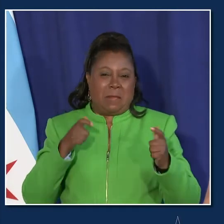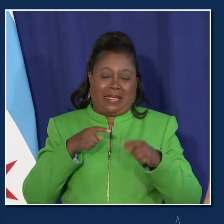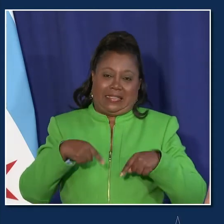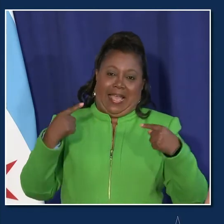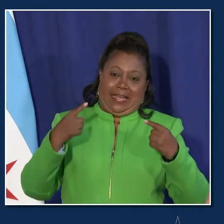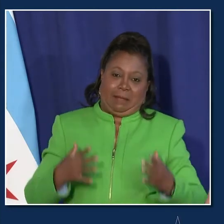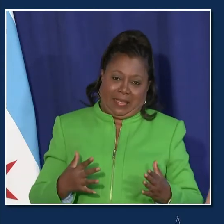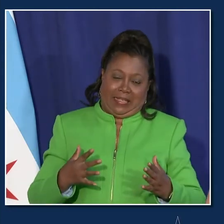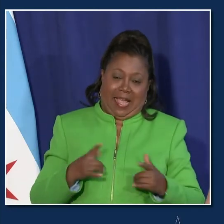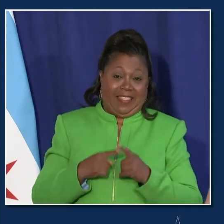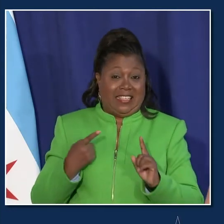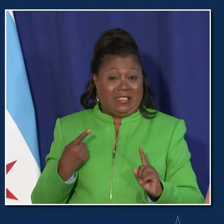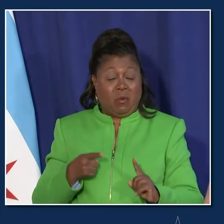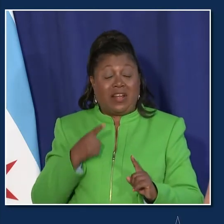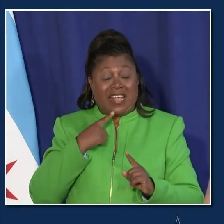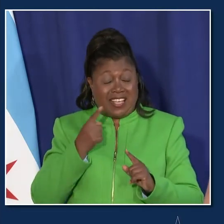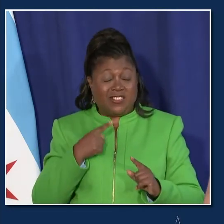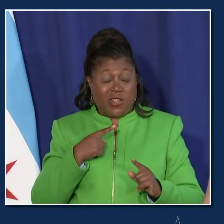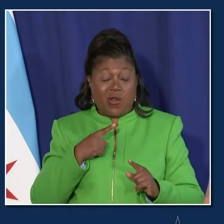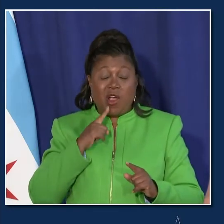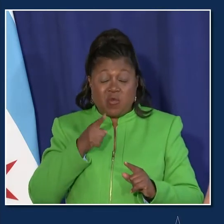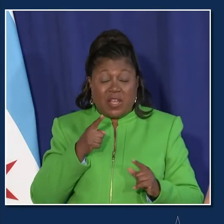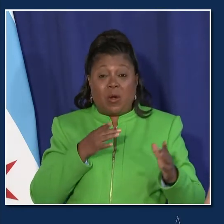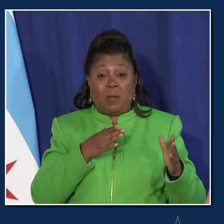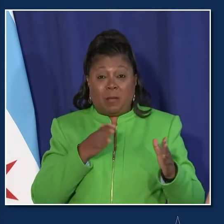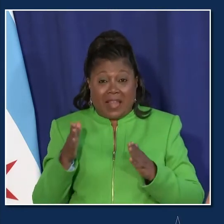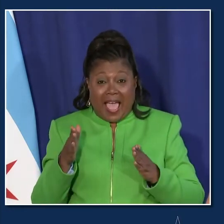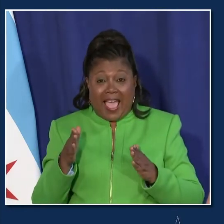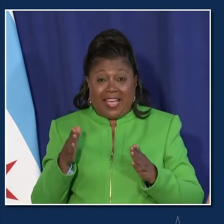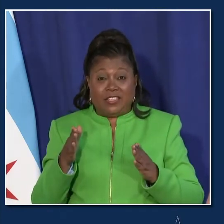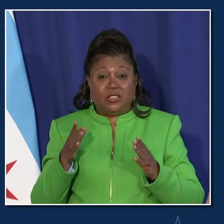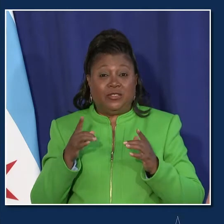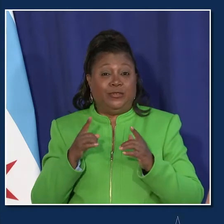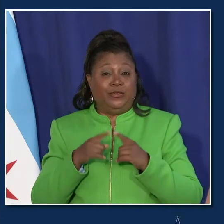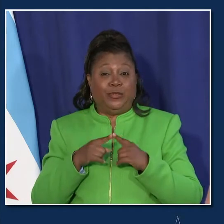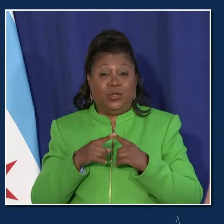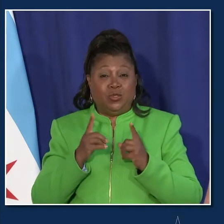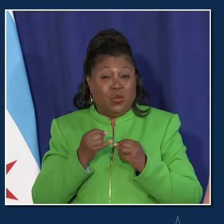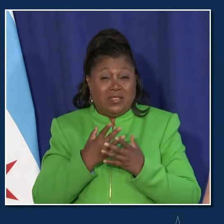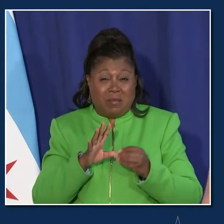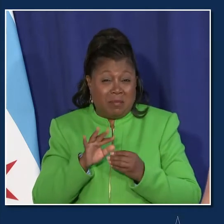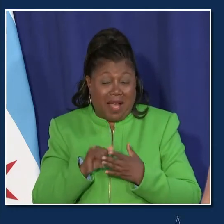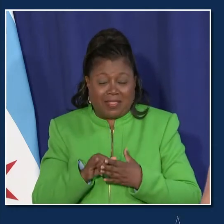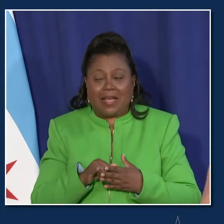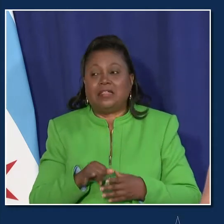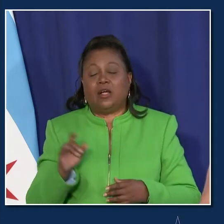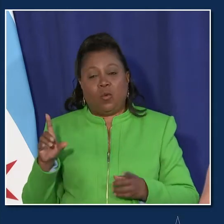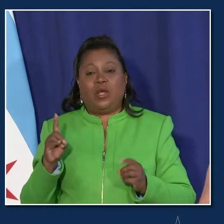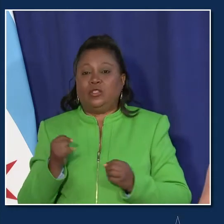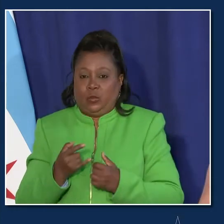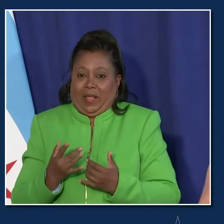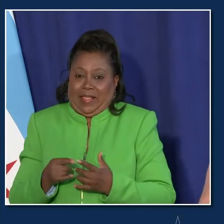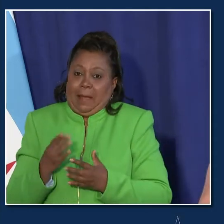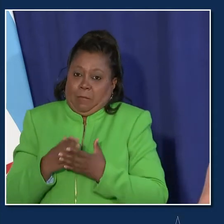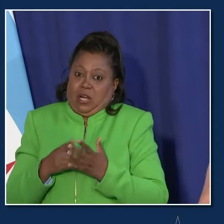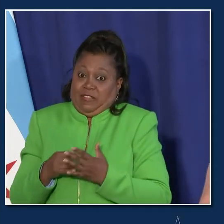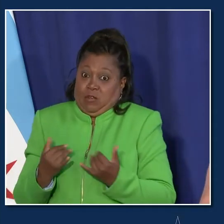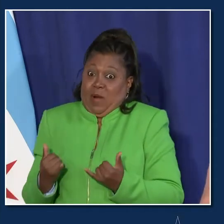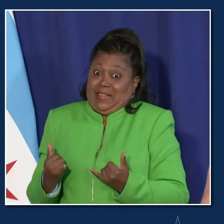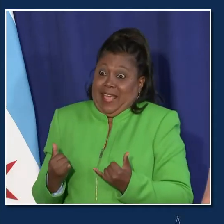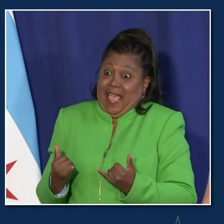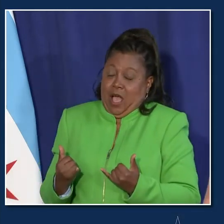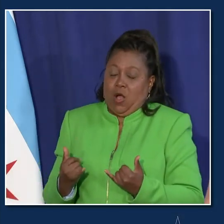enemy at this point. Is there an actual plan to do something about that? Yeah, we're doing it, part of it right